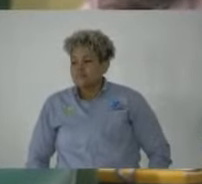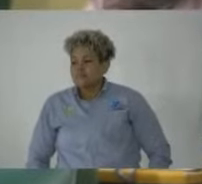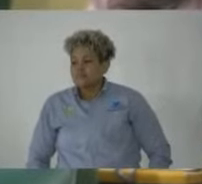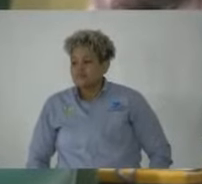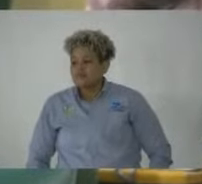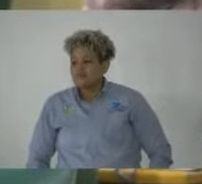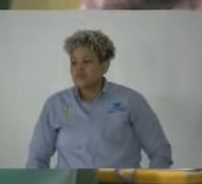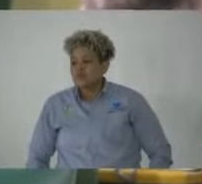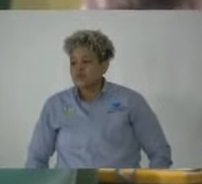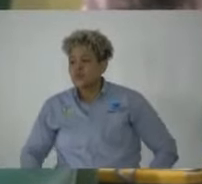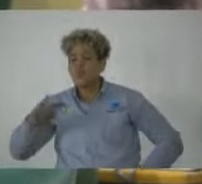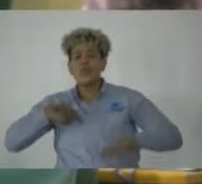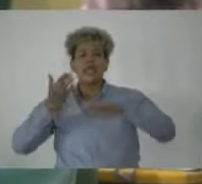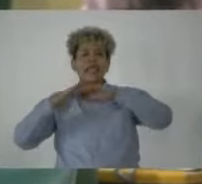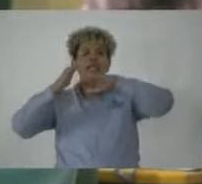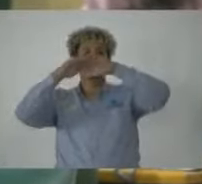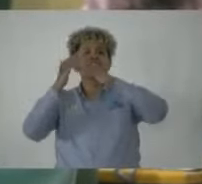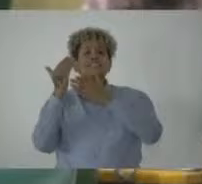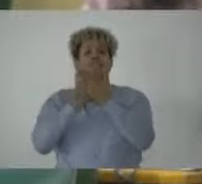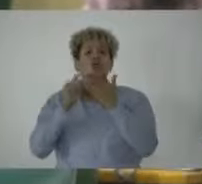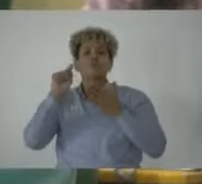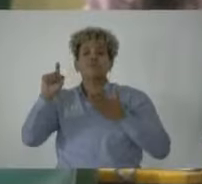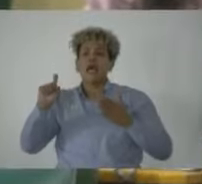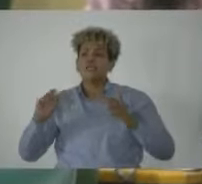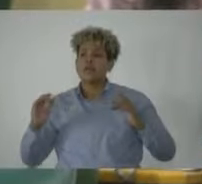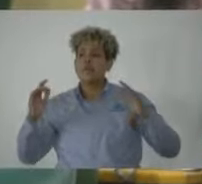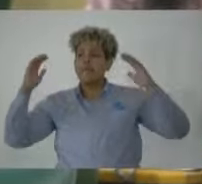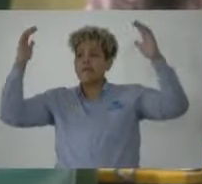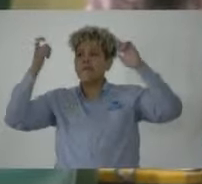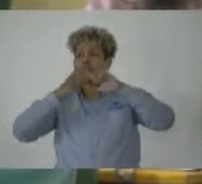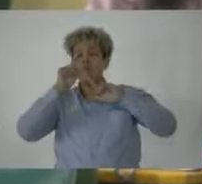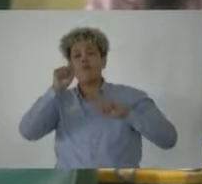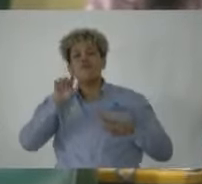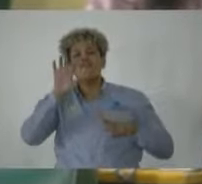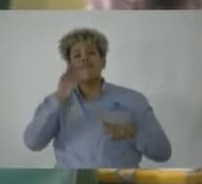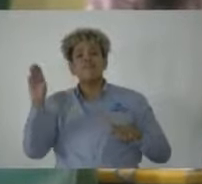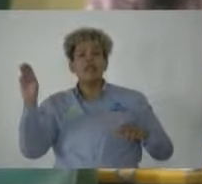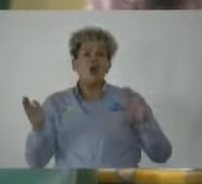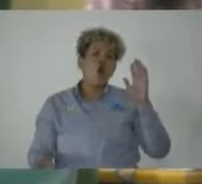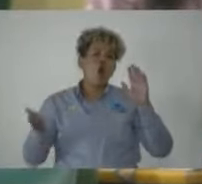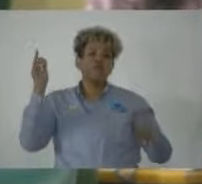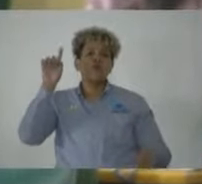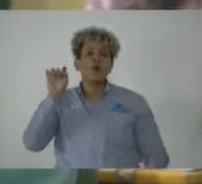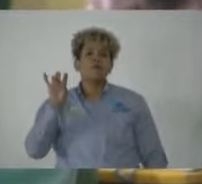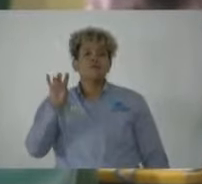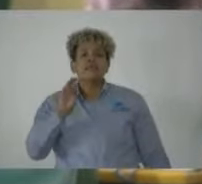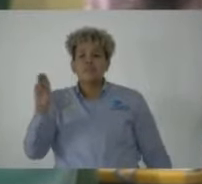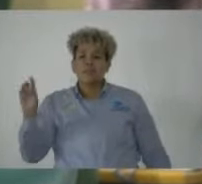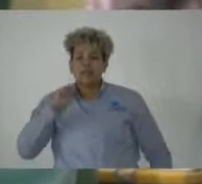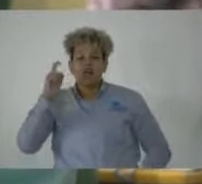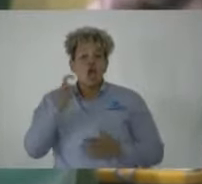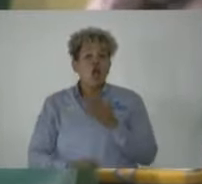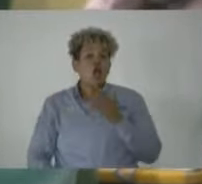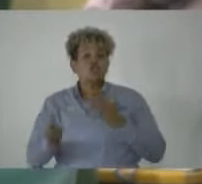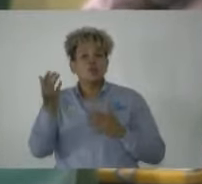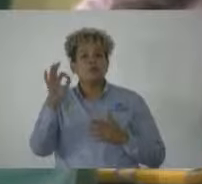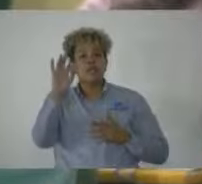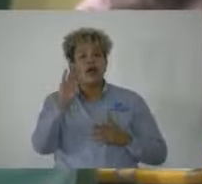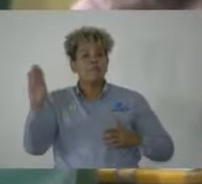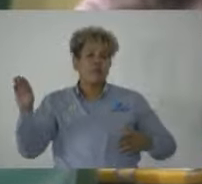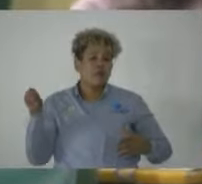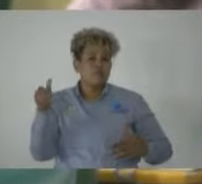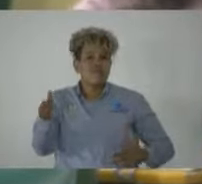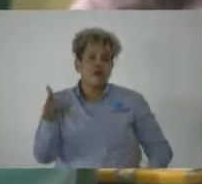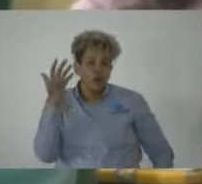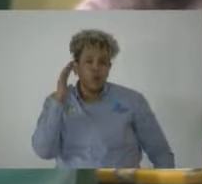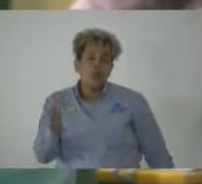Mr. Speaker, we're increasing the income tax threshold from $1.5 million to $1.7 million at a cost of $9 billion.